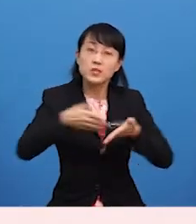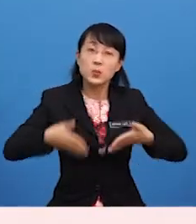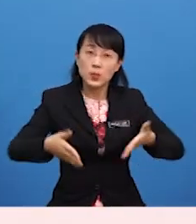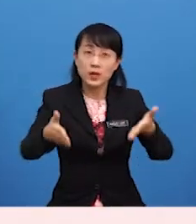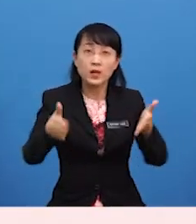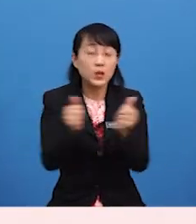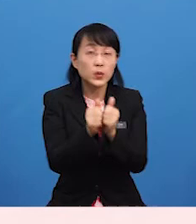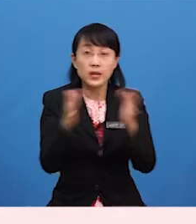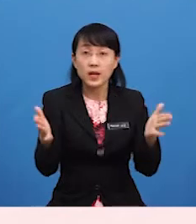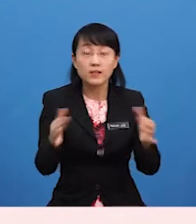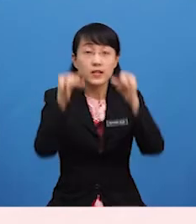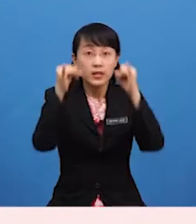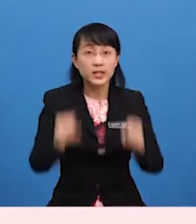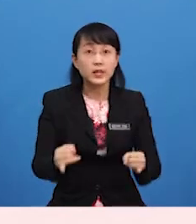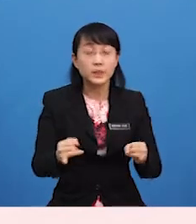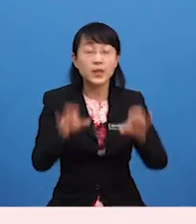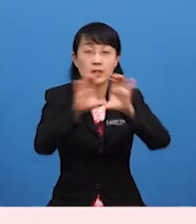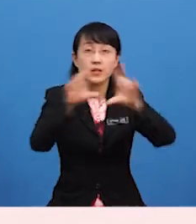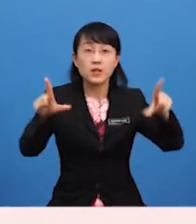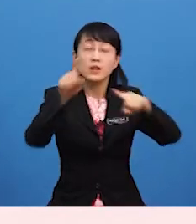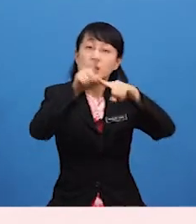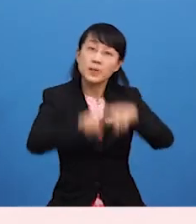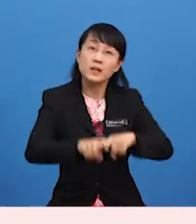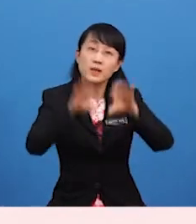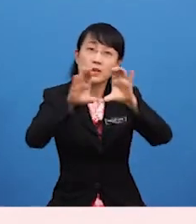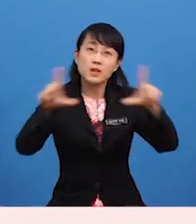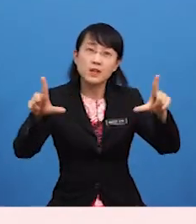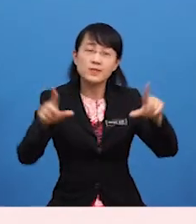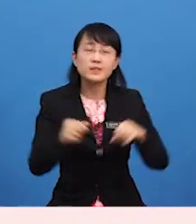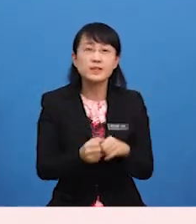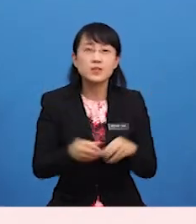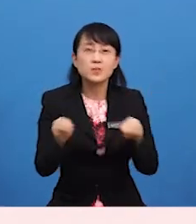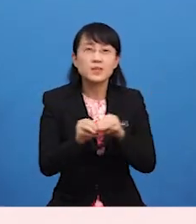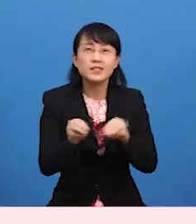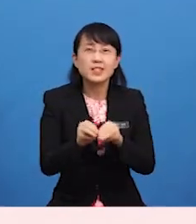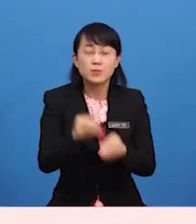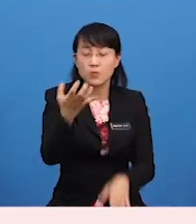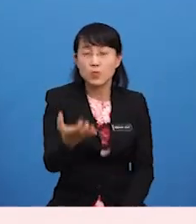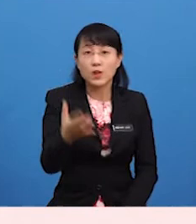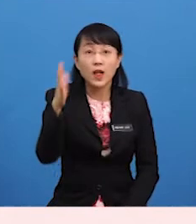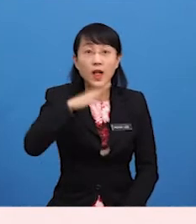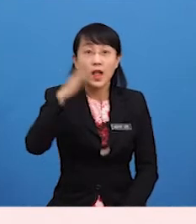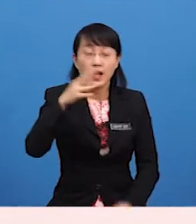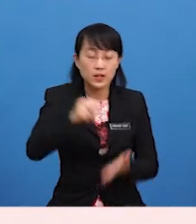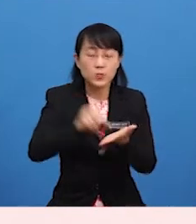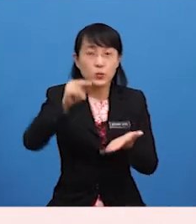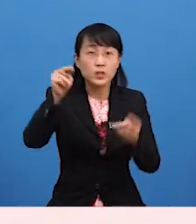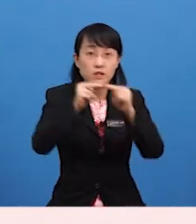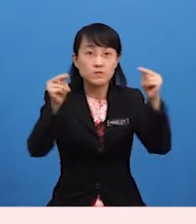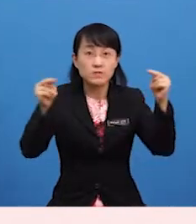the independent clause, the dependent clause would look like a bowl of curry noodles without the